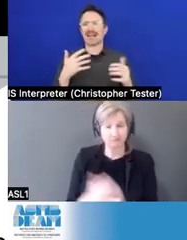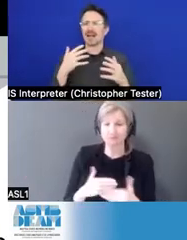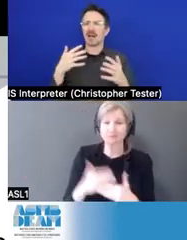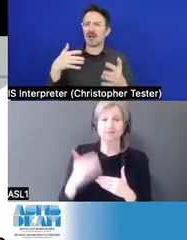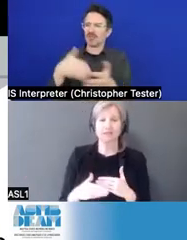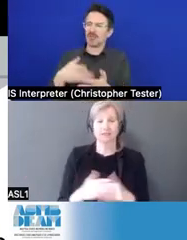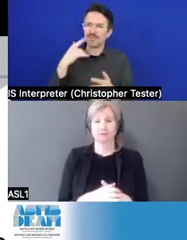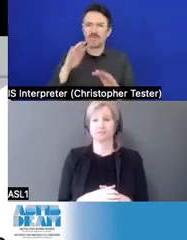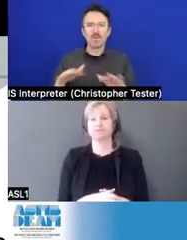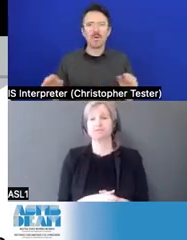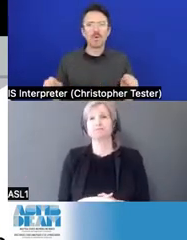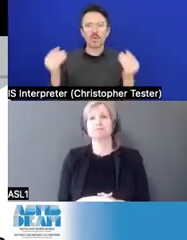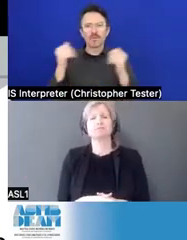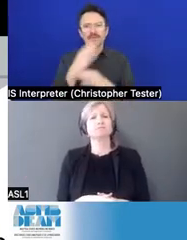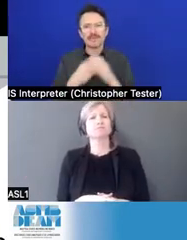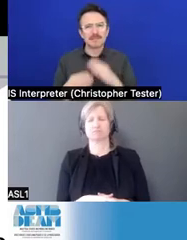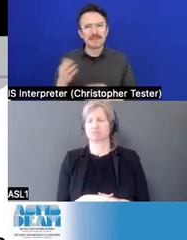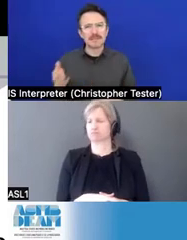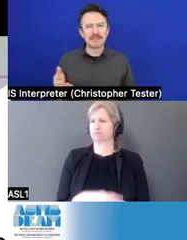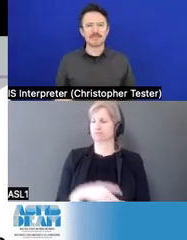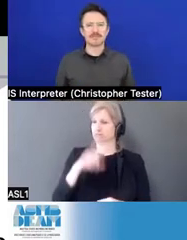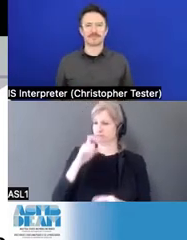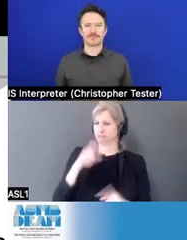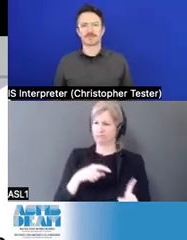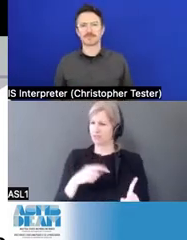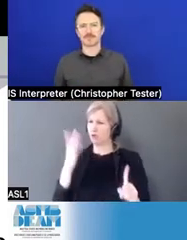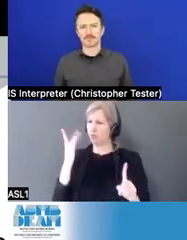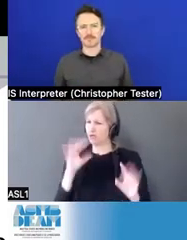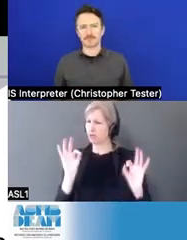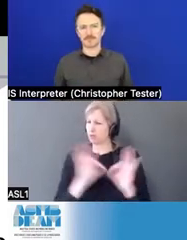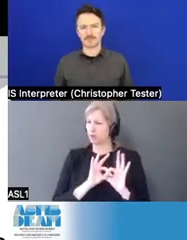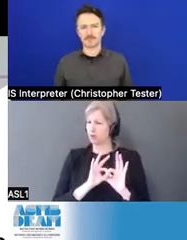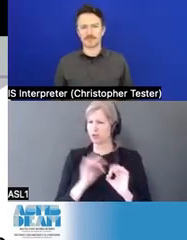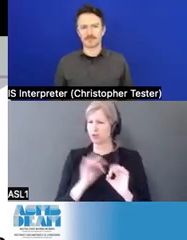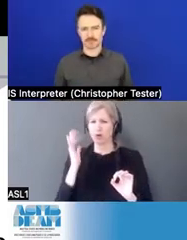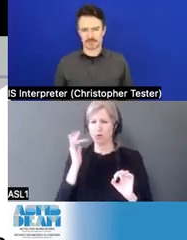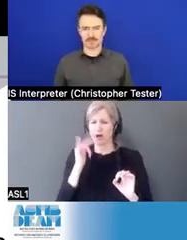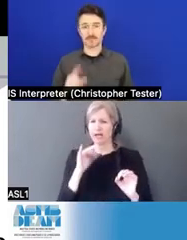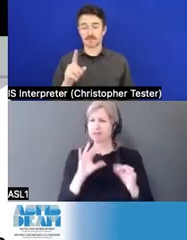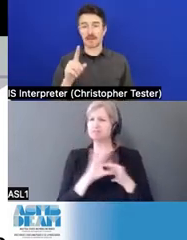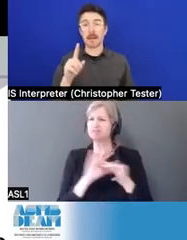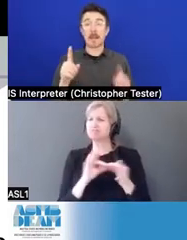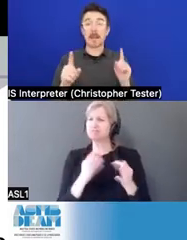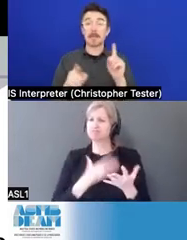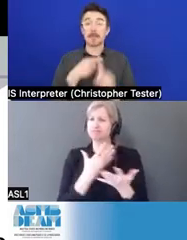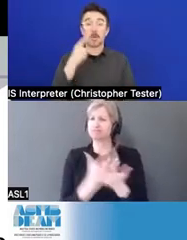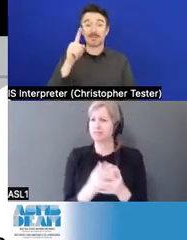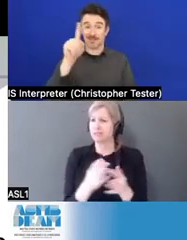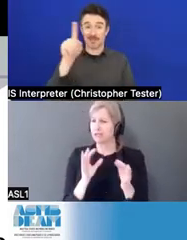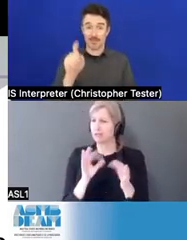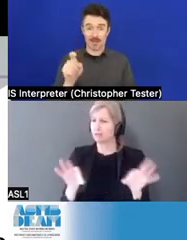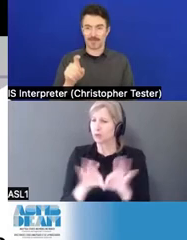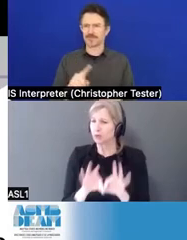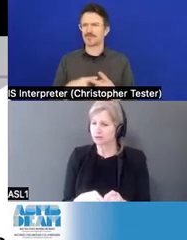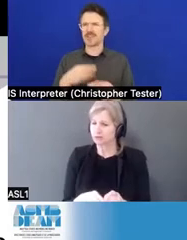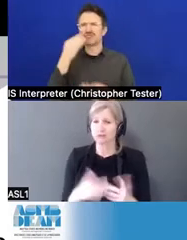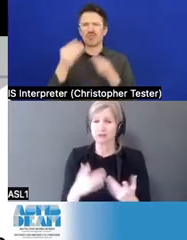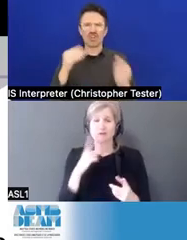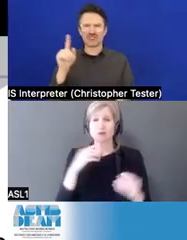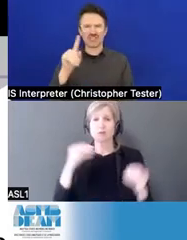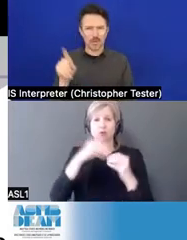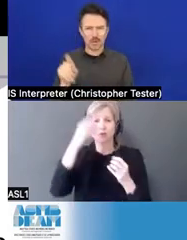So one question, why is this important? Why telling the data story matters? For a simple answer, better data for